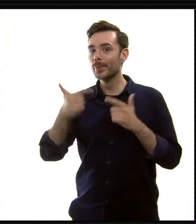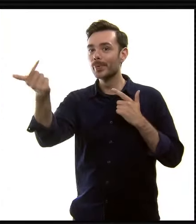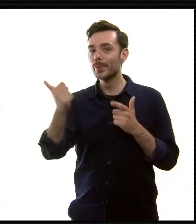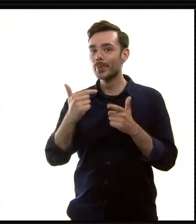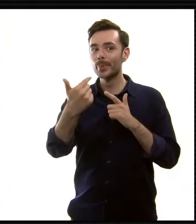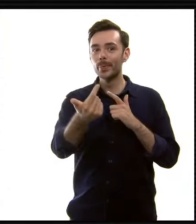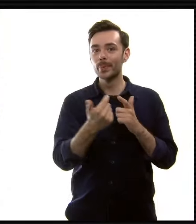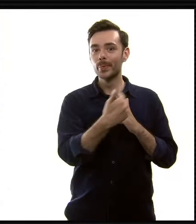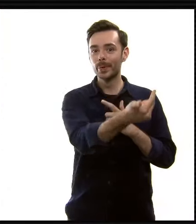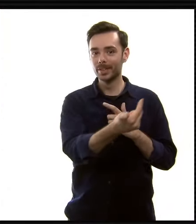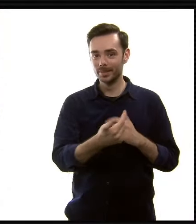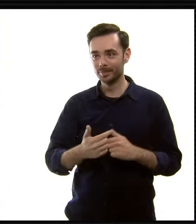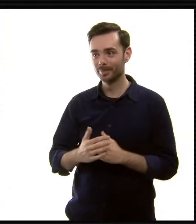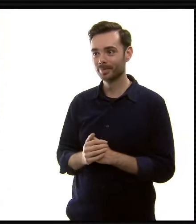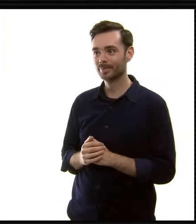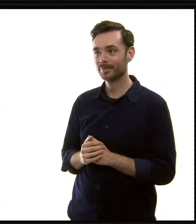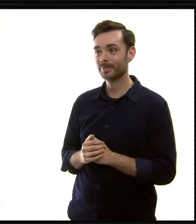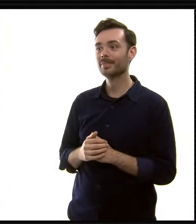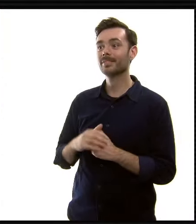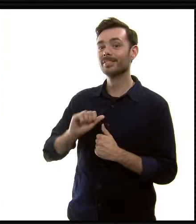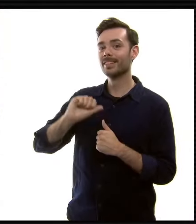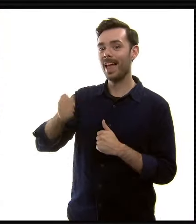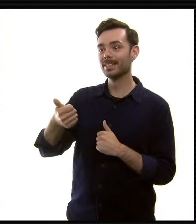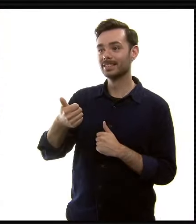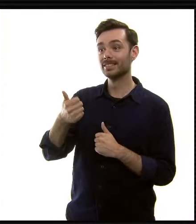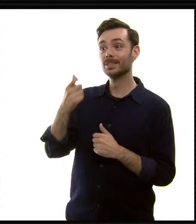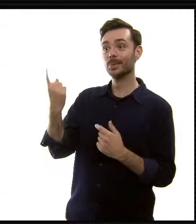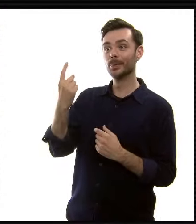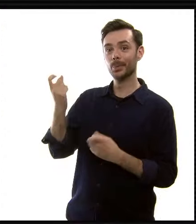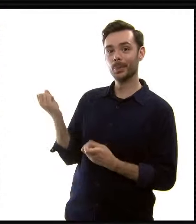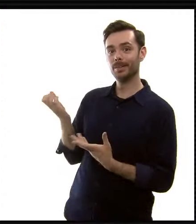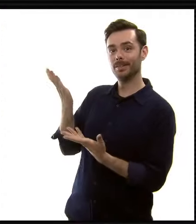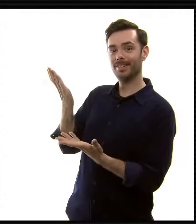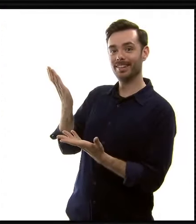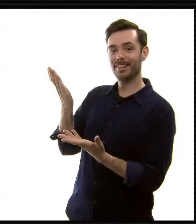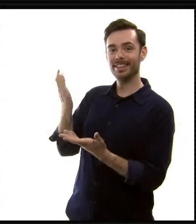to even properly contemplate comes Ted.